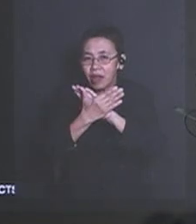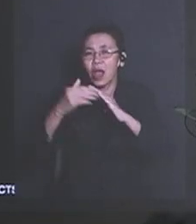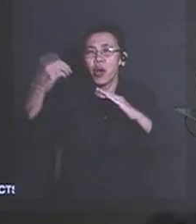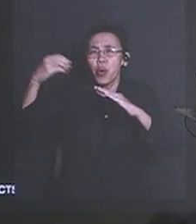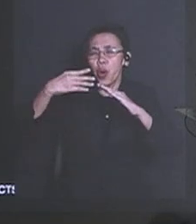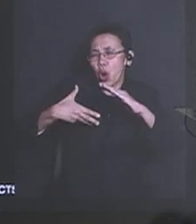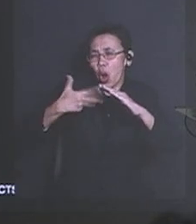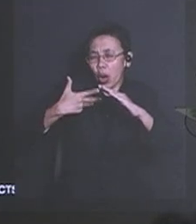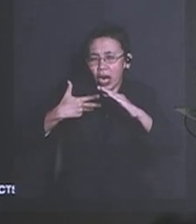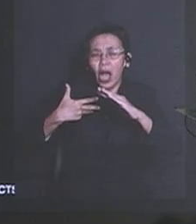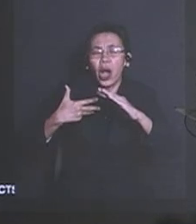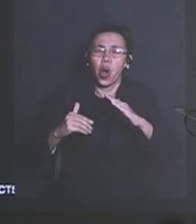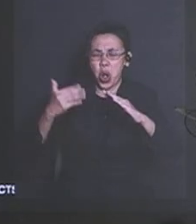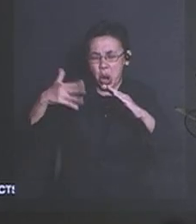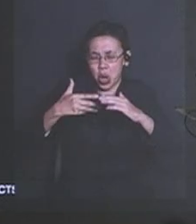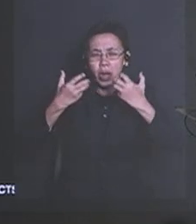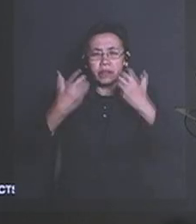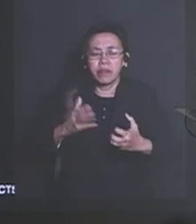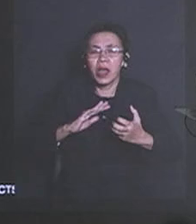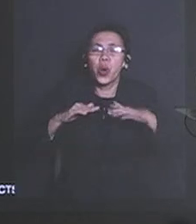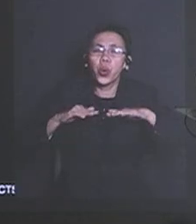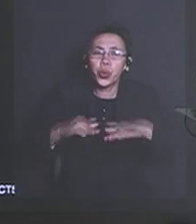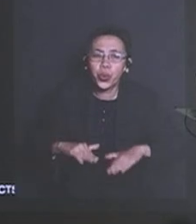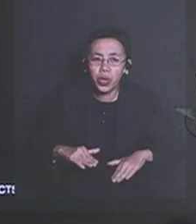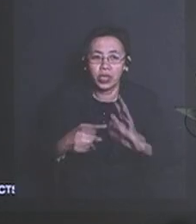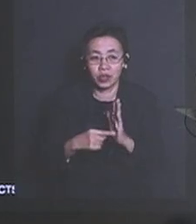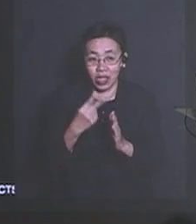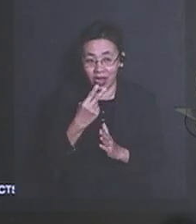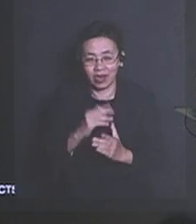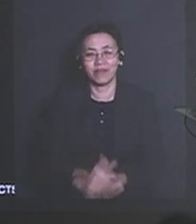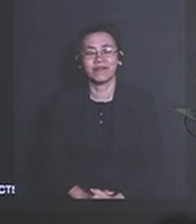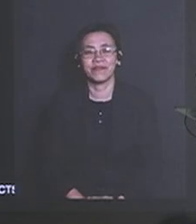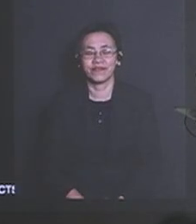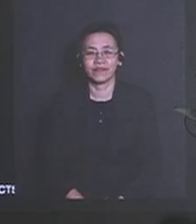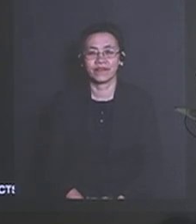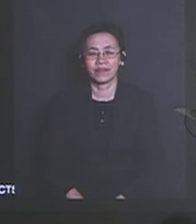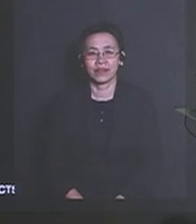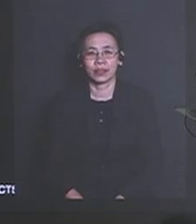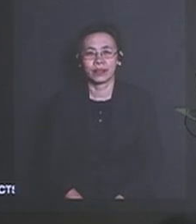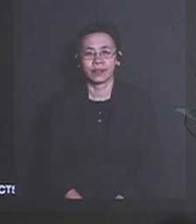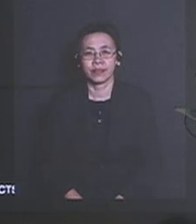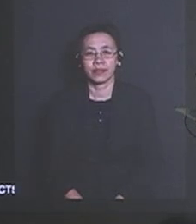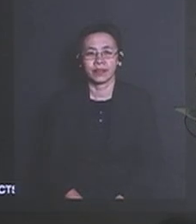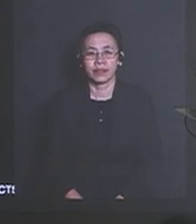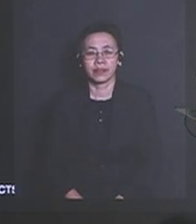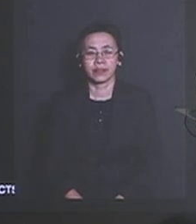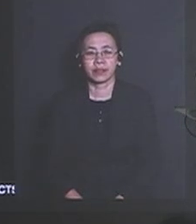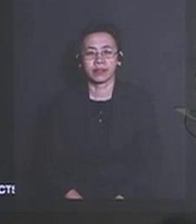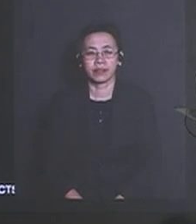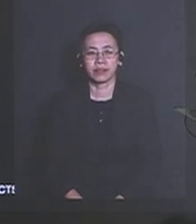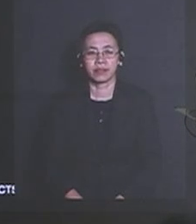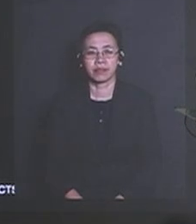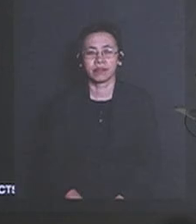As in our design, we propose to grow the plant with a vertical sling as a building facade to protect the strong